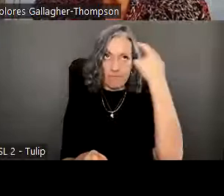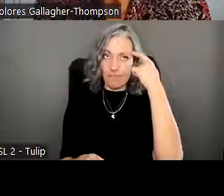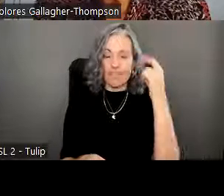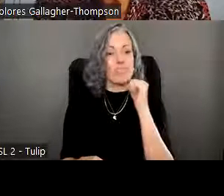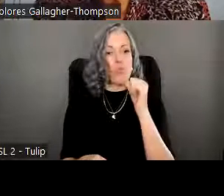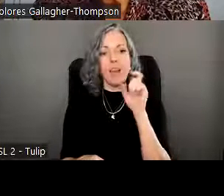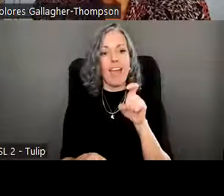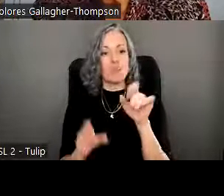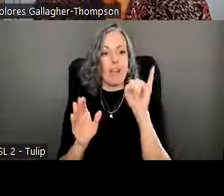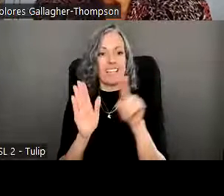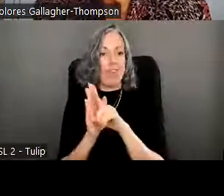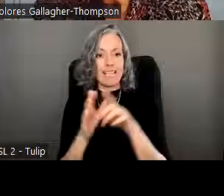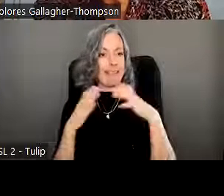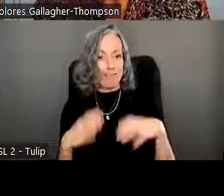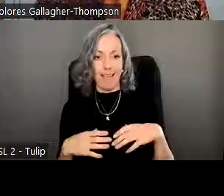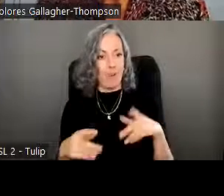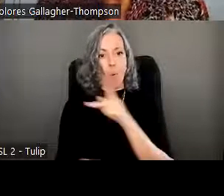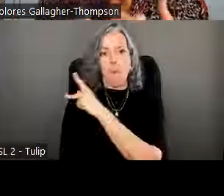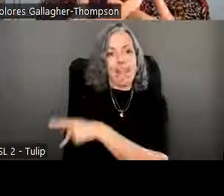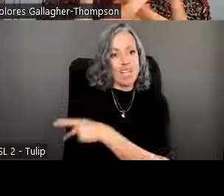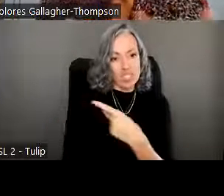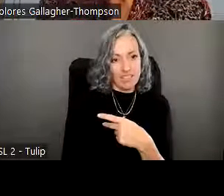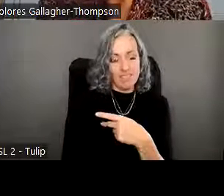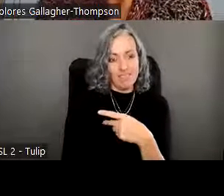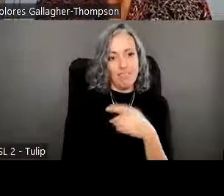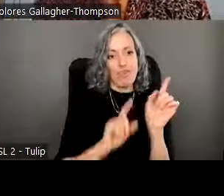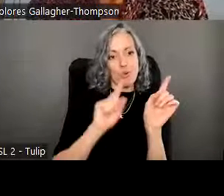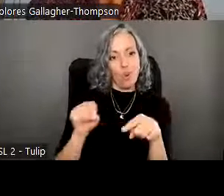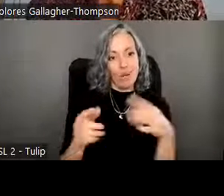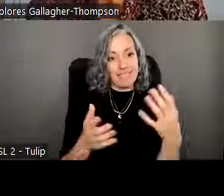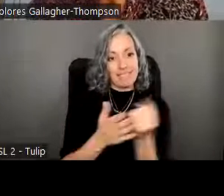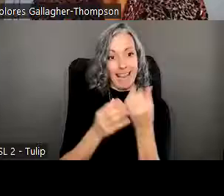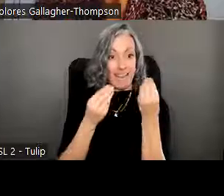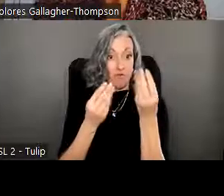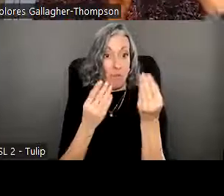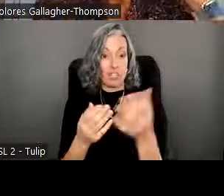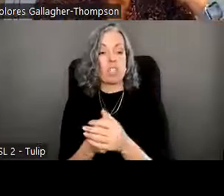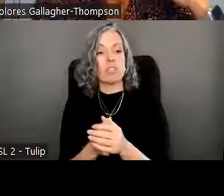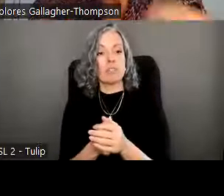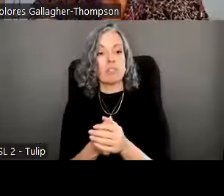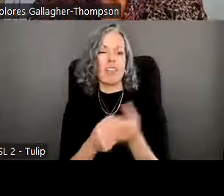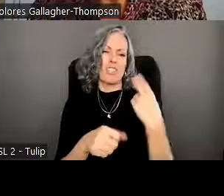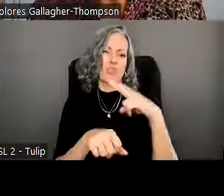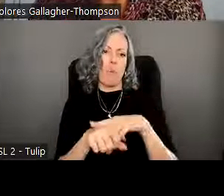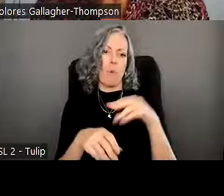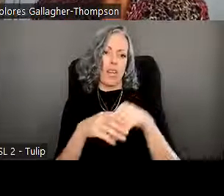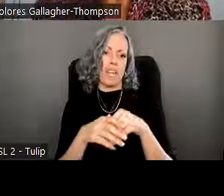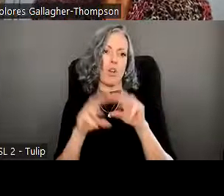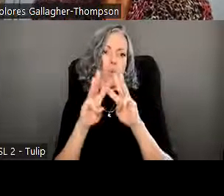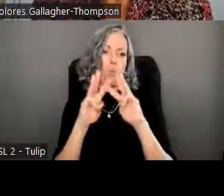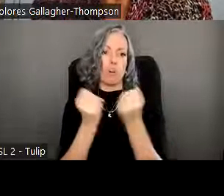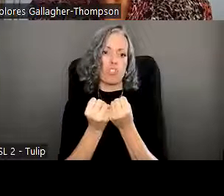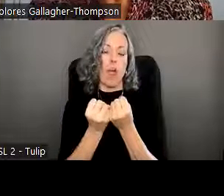identify as a client or a patient. They are coming to get information. These are typically done in a workshop